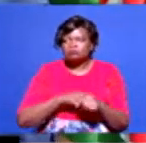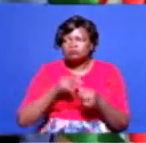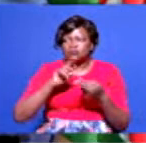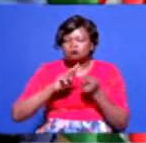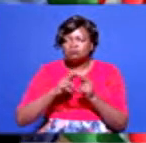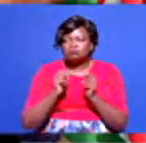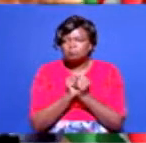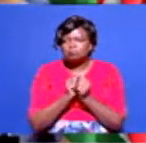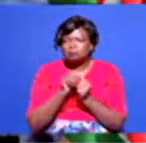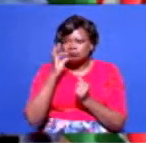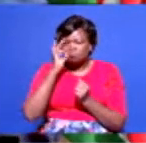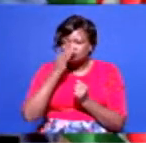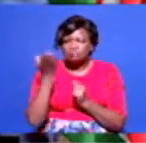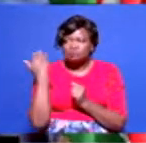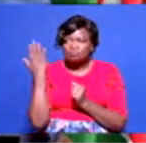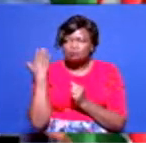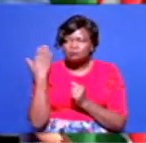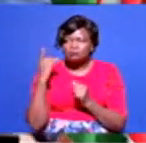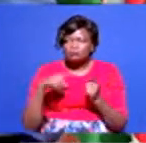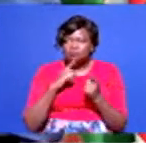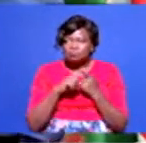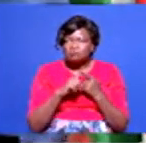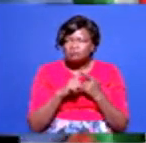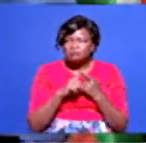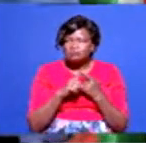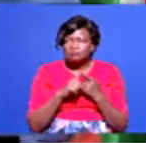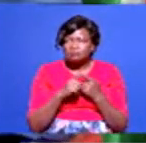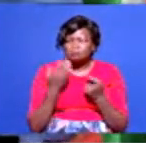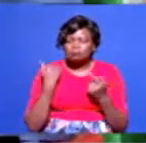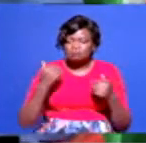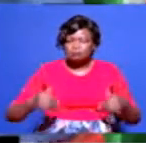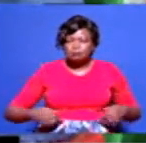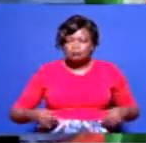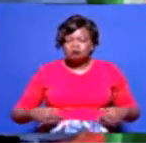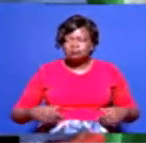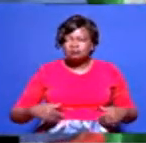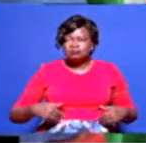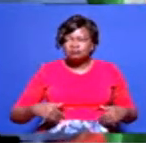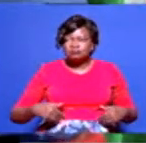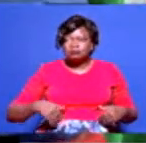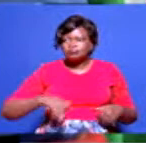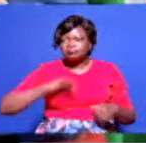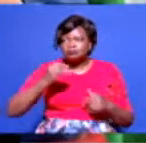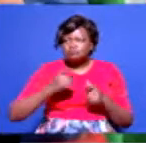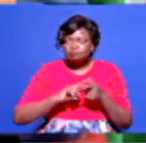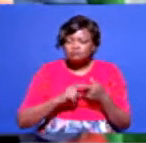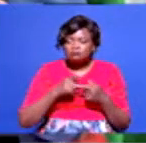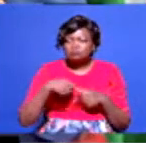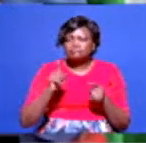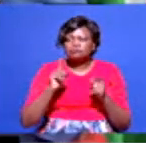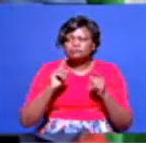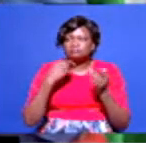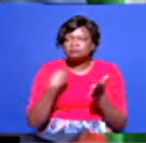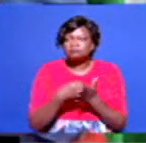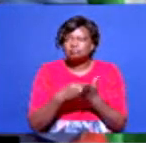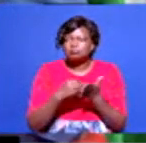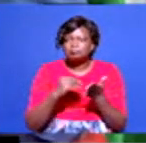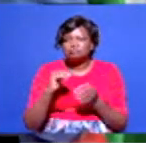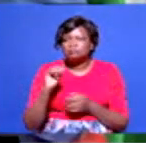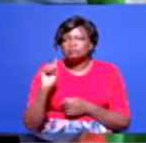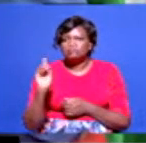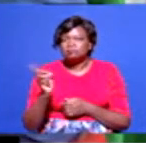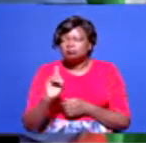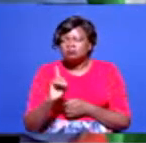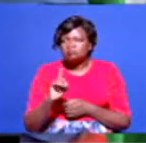him, way back to when we were young people around the town, and he was then the finance minister in